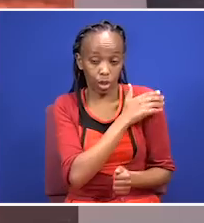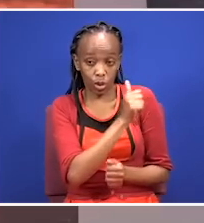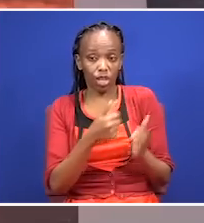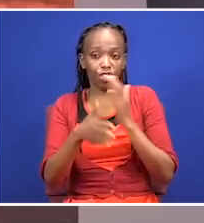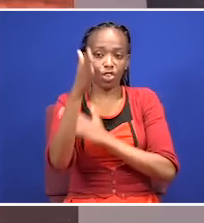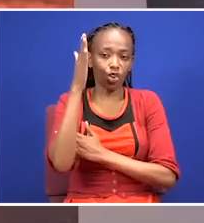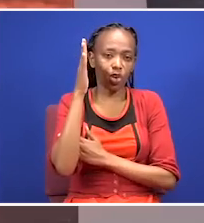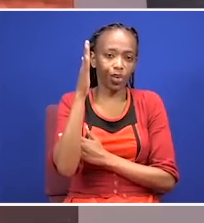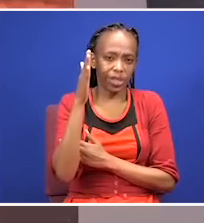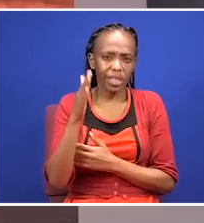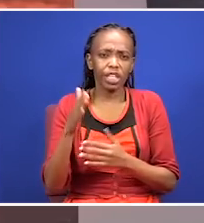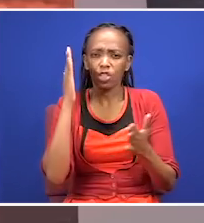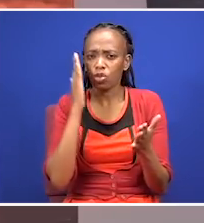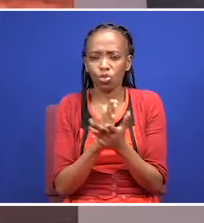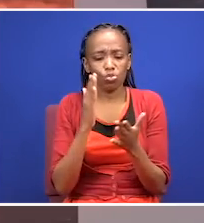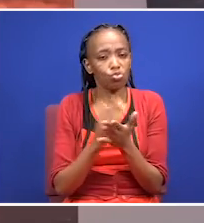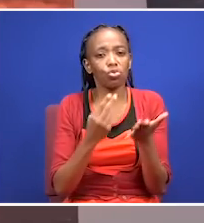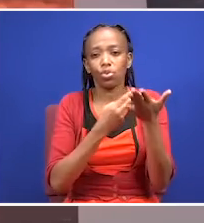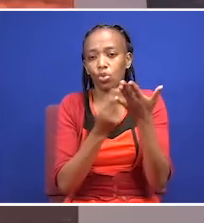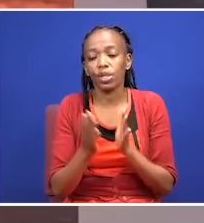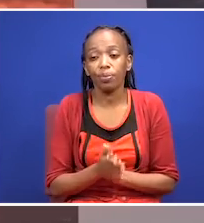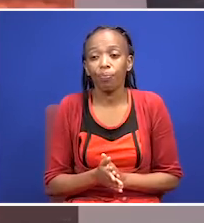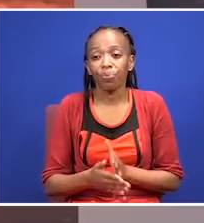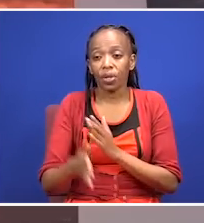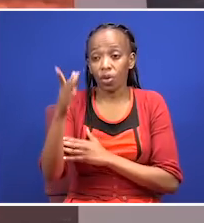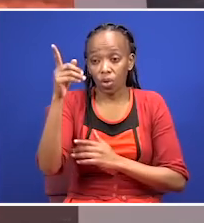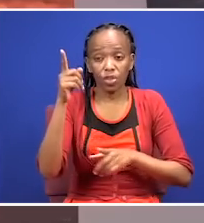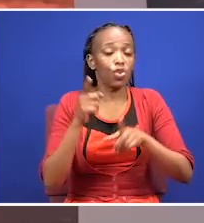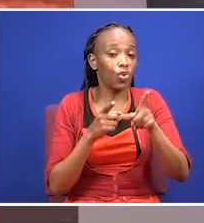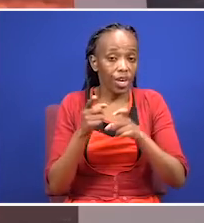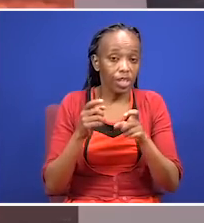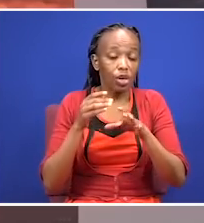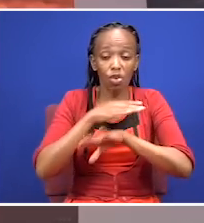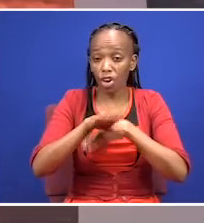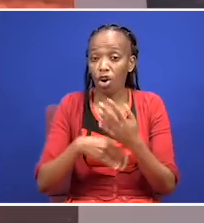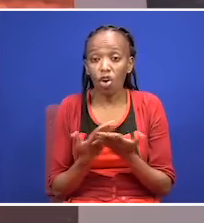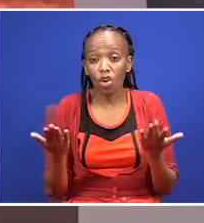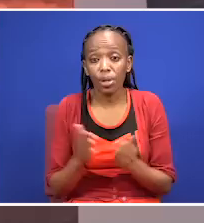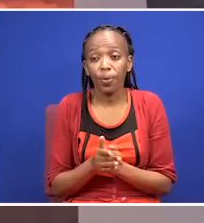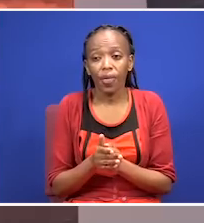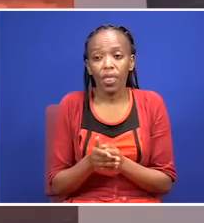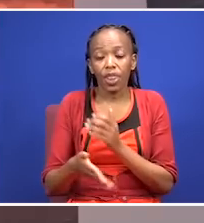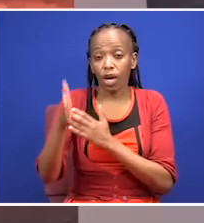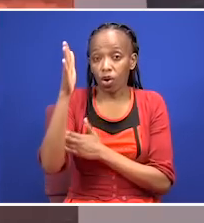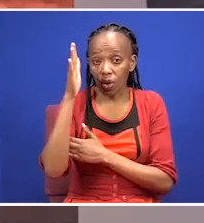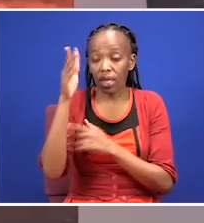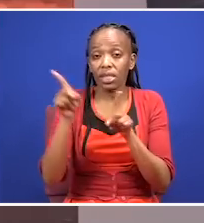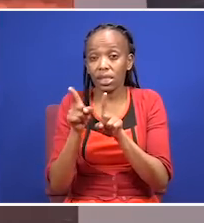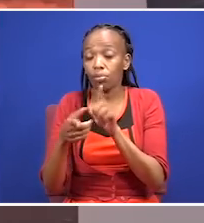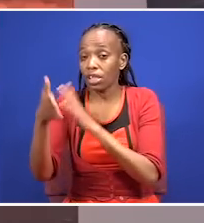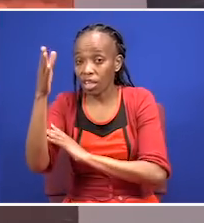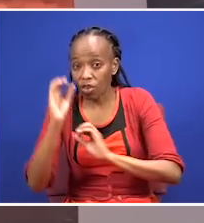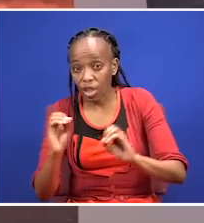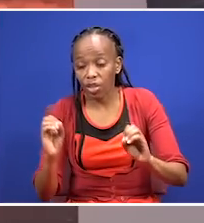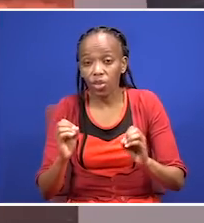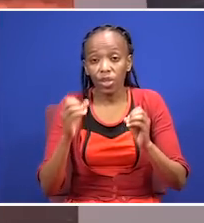god is absolutely sovereign he reigns reign upon all by the way the godly and the and the